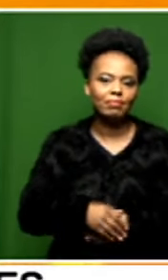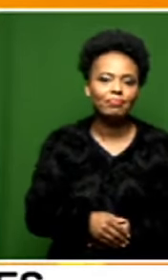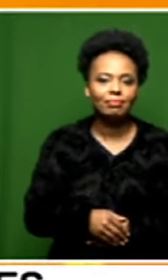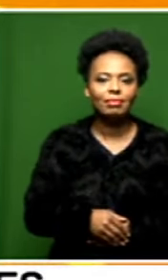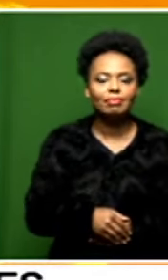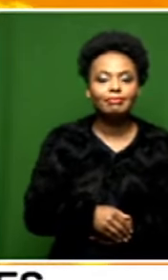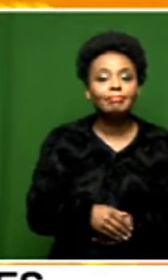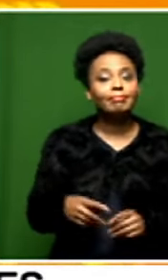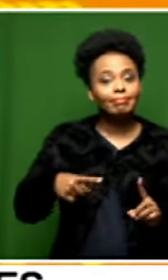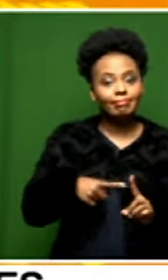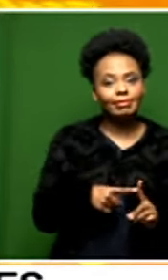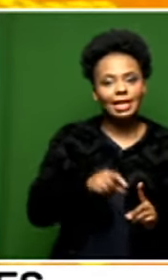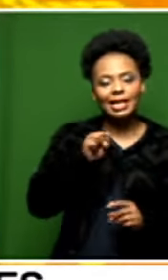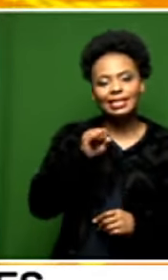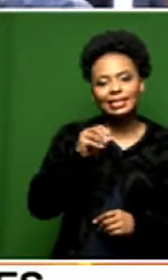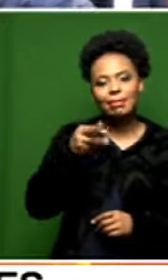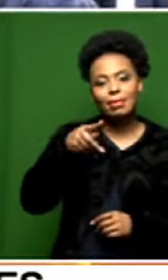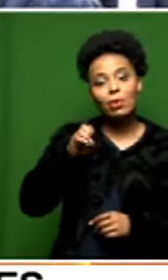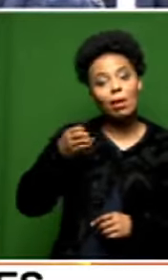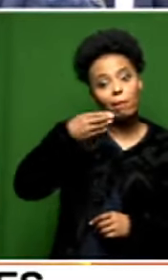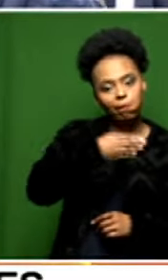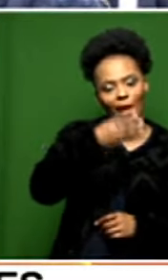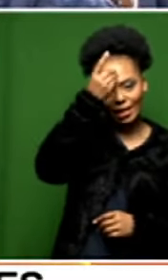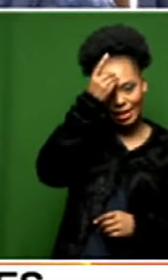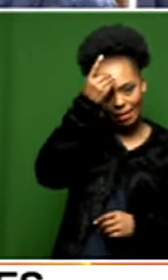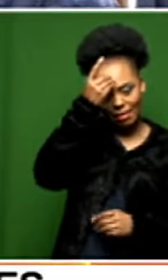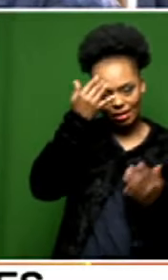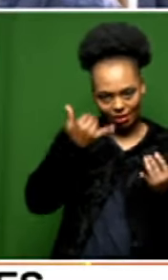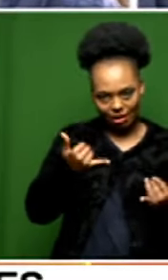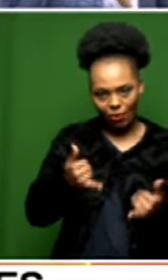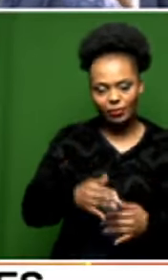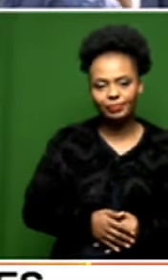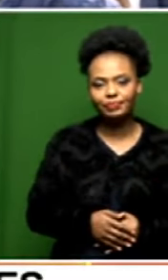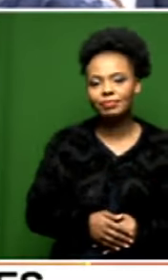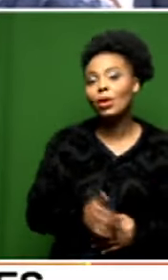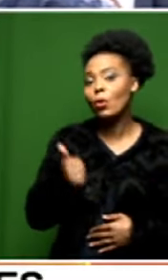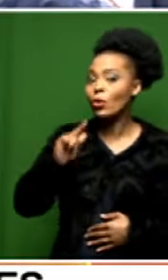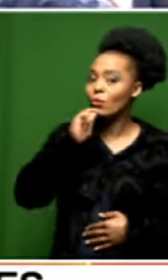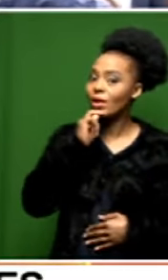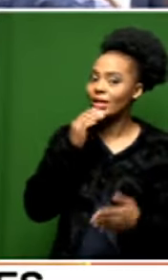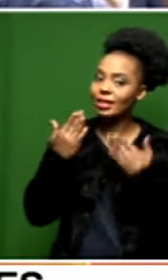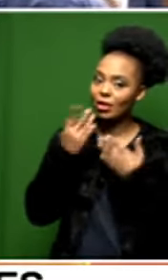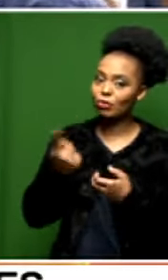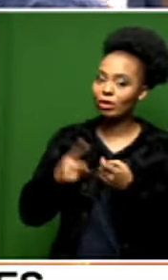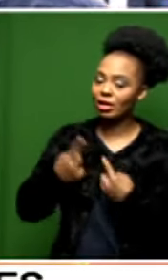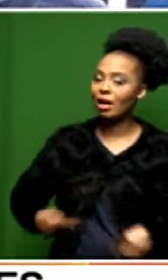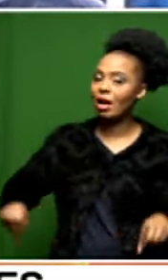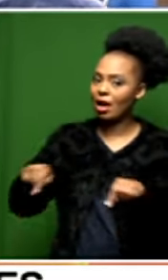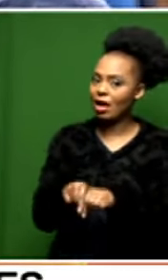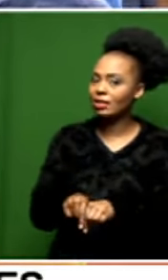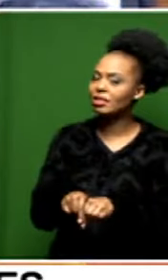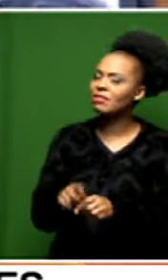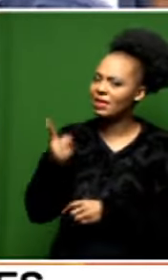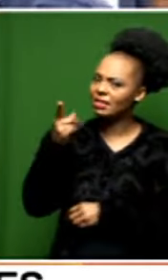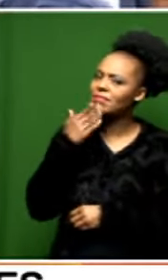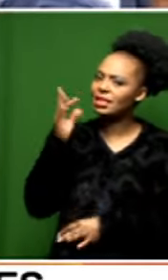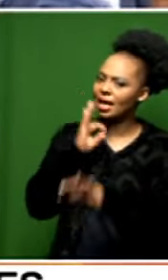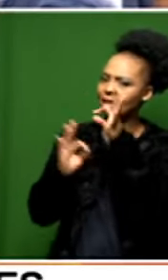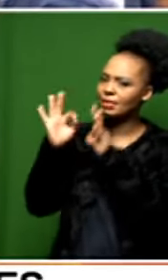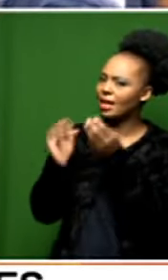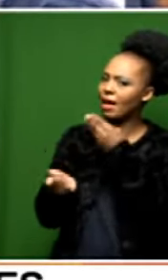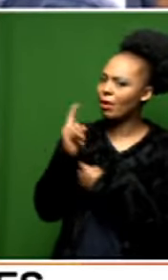Simphiwe Makhanya, who is KwaMakhutha, south of Durban. Simphiwe, very good morning to you. Thank you so much for joining us. First of all, tell us exactly where you are and what's happening,